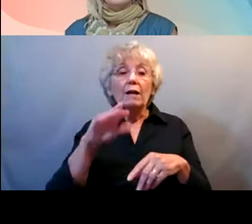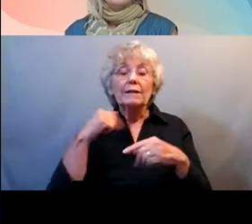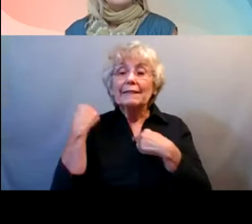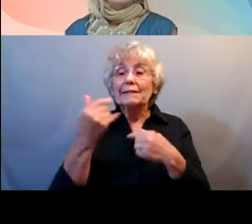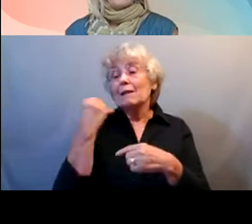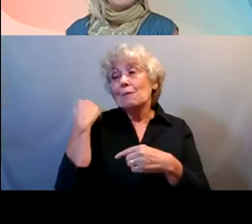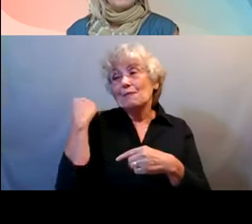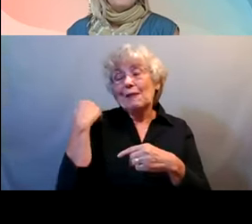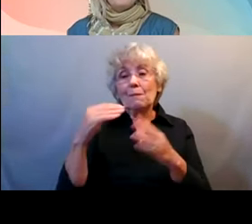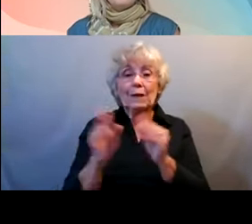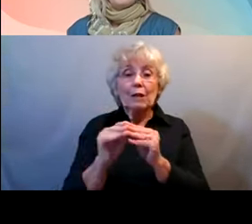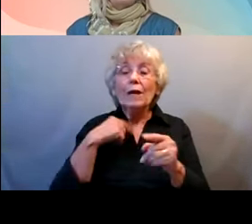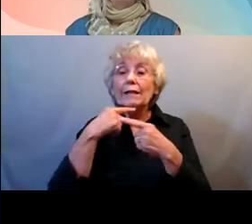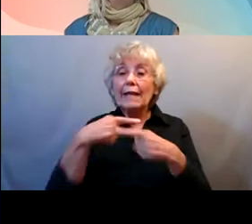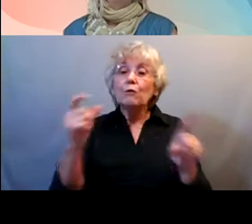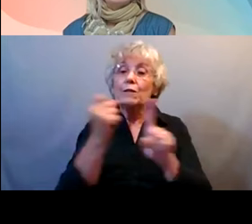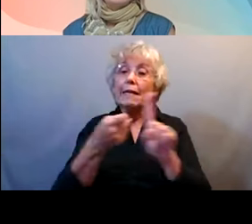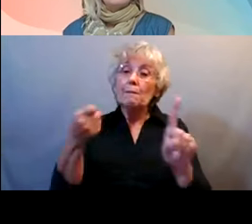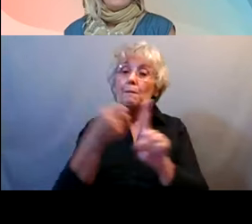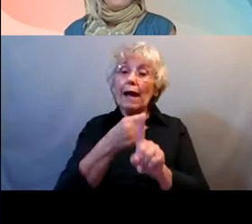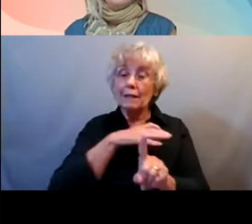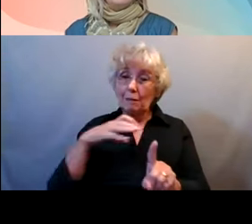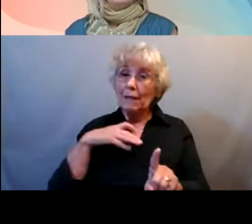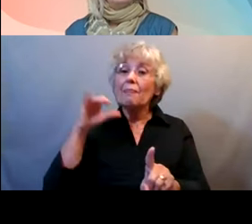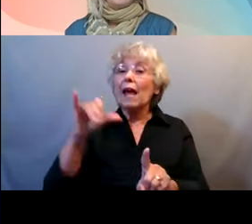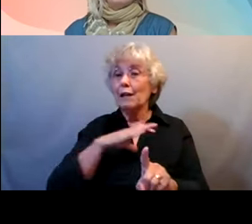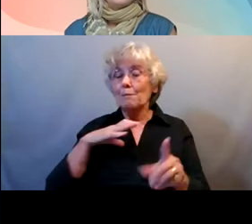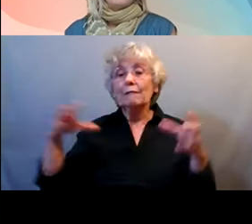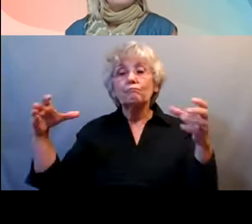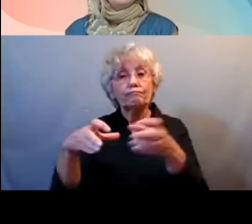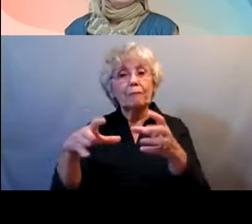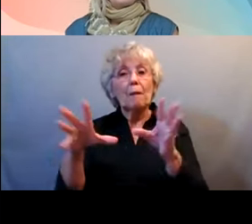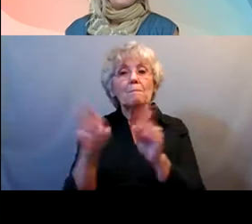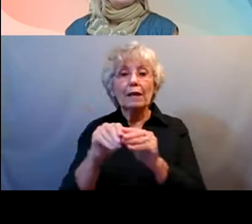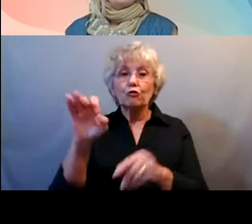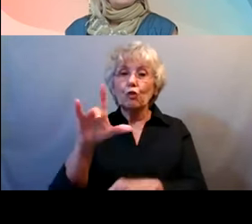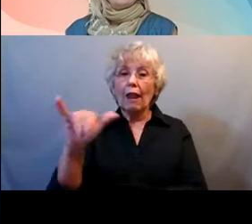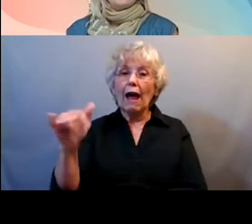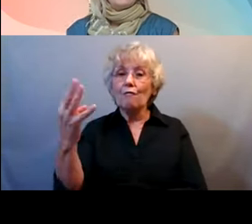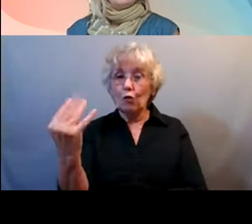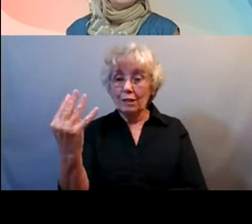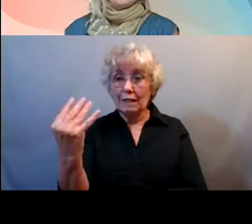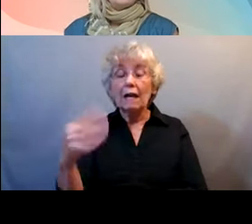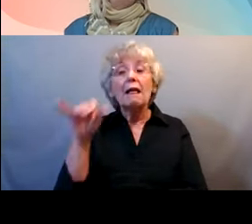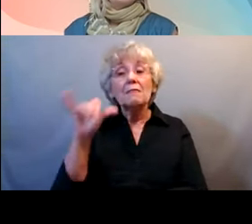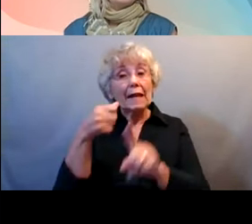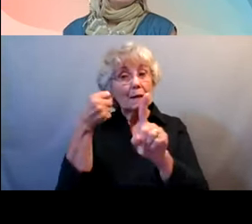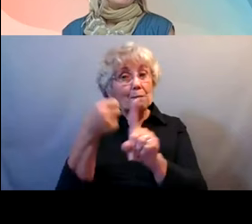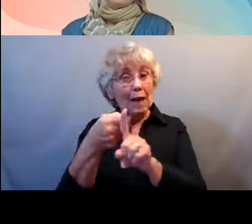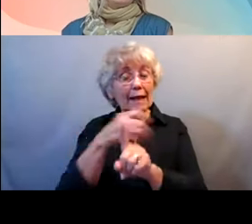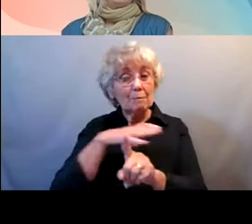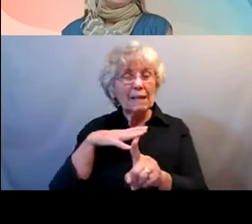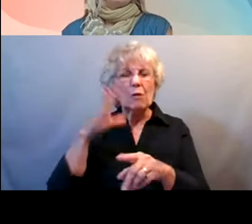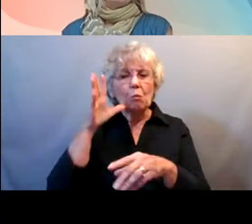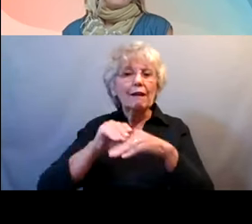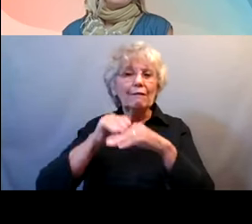did announce the impact committee and they did meet on July 14th. And so that impact committee is that advisory body